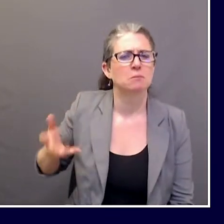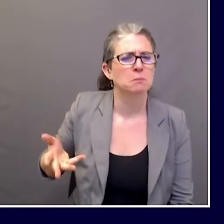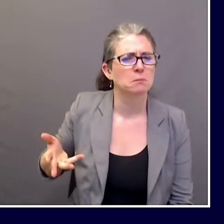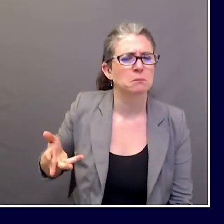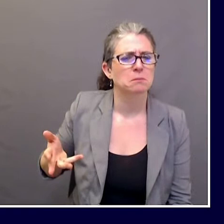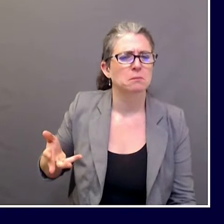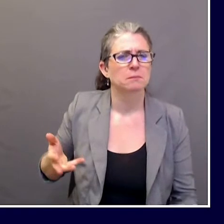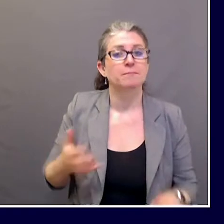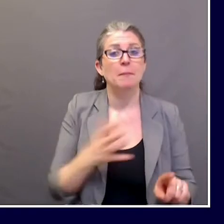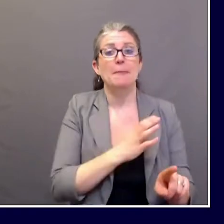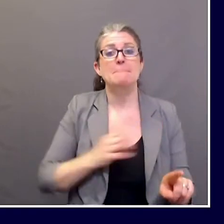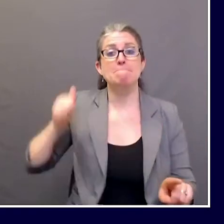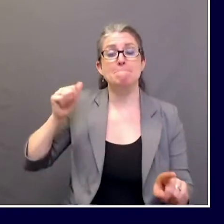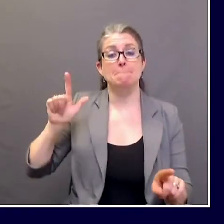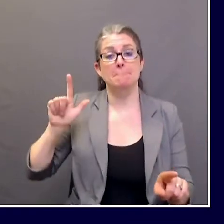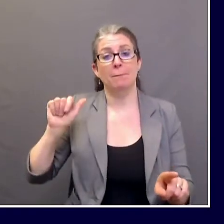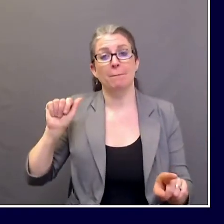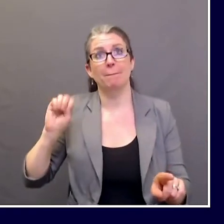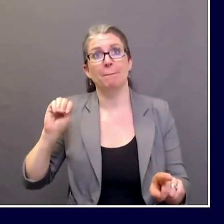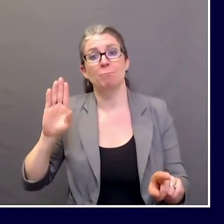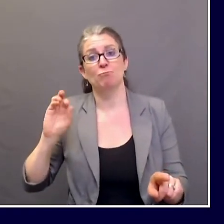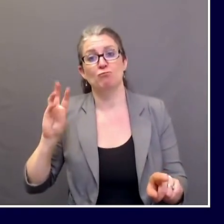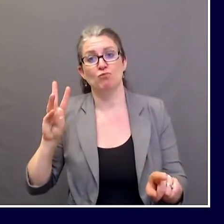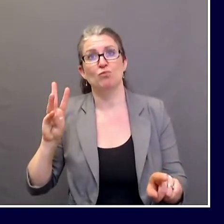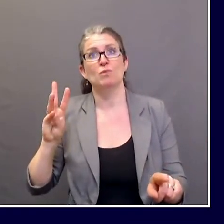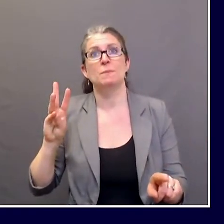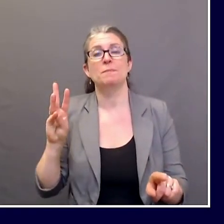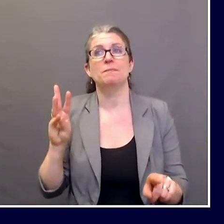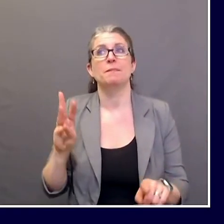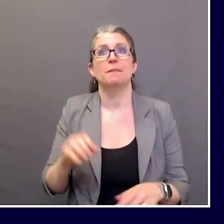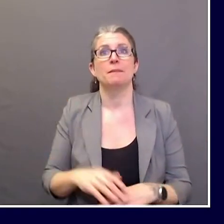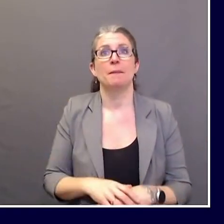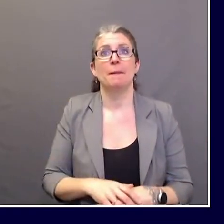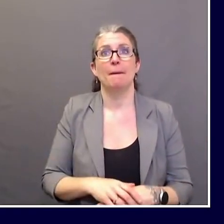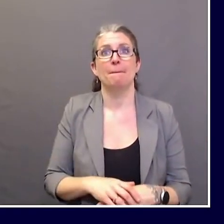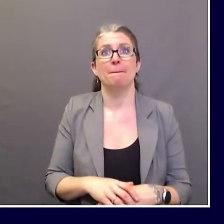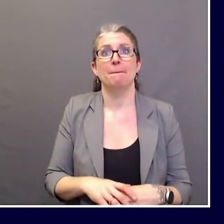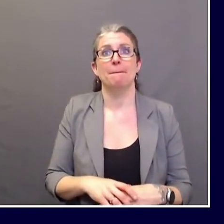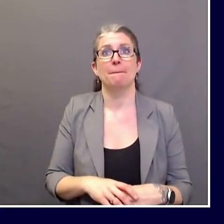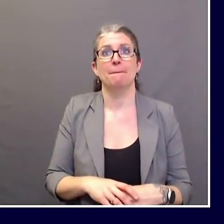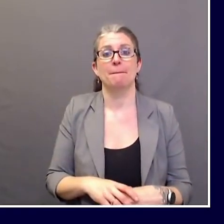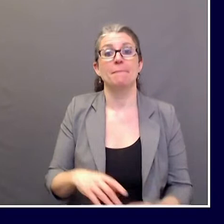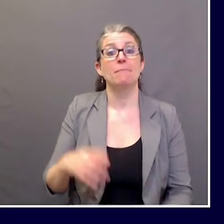There always are. So just talking about the state allocation, we did this week